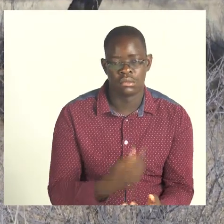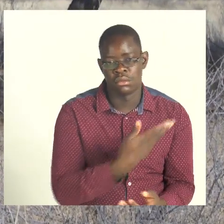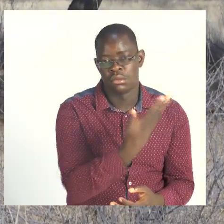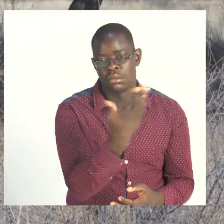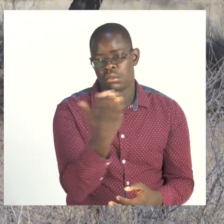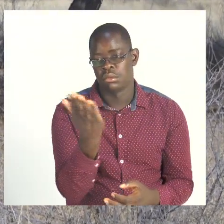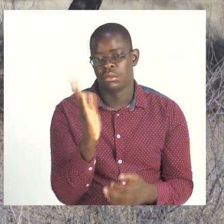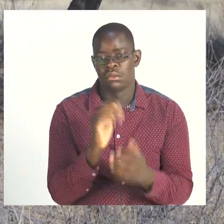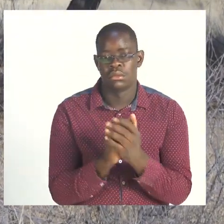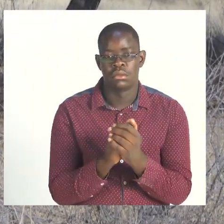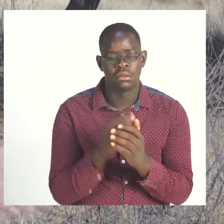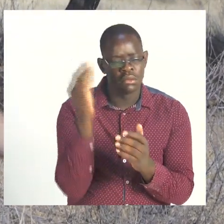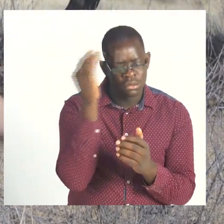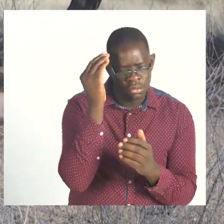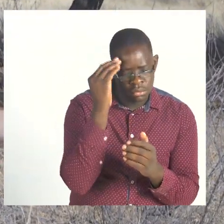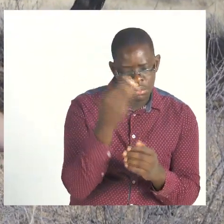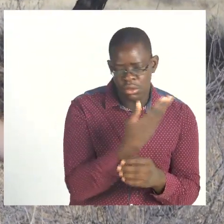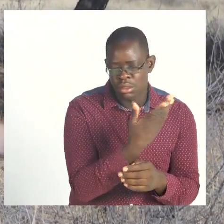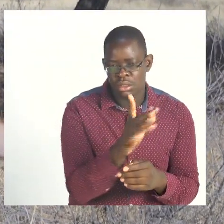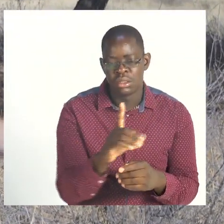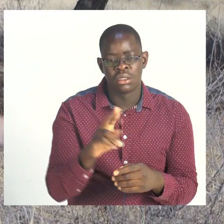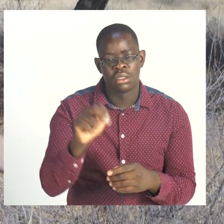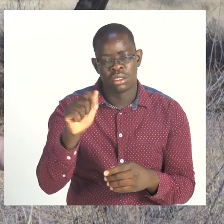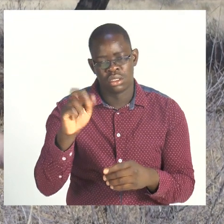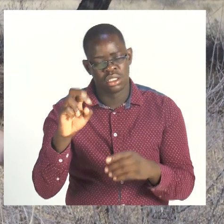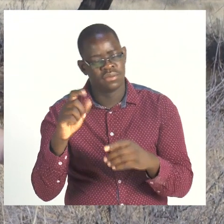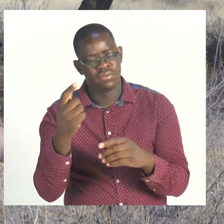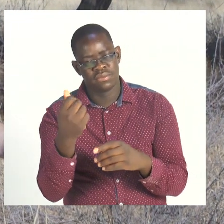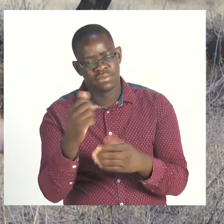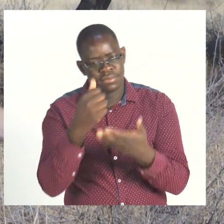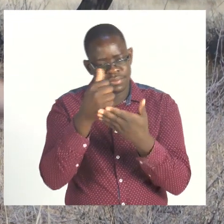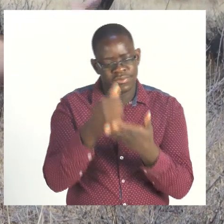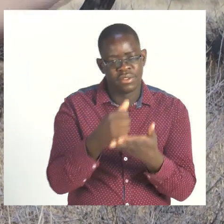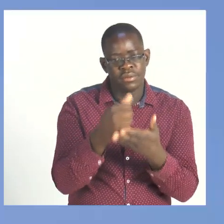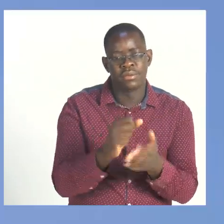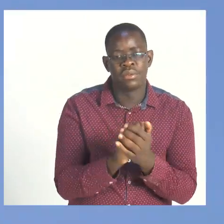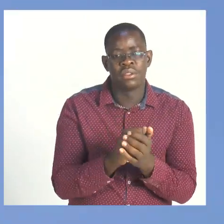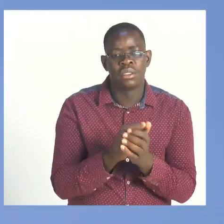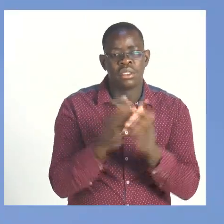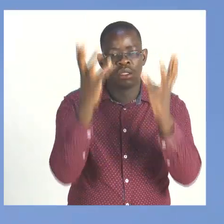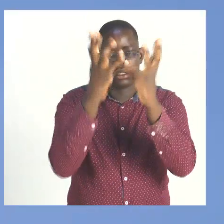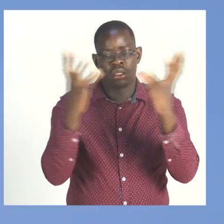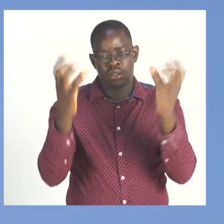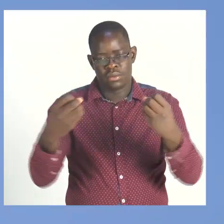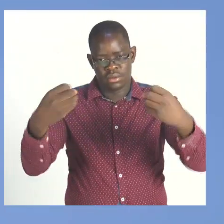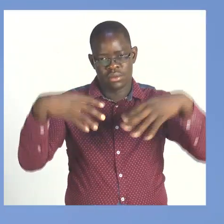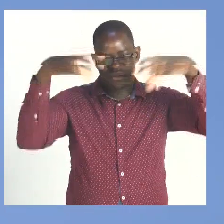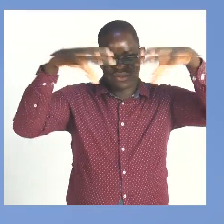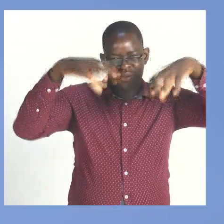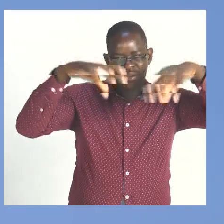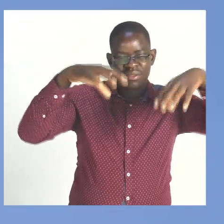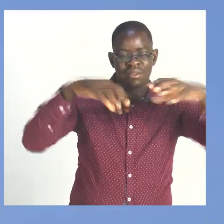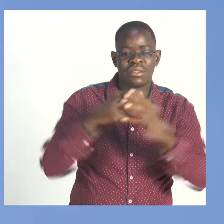Viewers, do you know that everything in nature has economic value? The clouds bring us rain, and